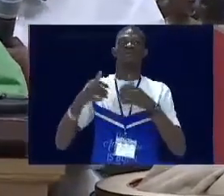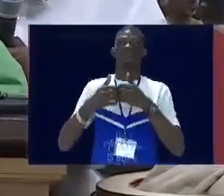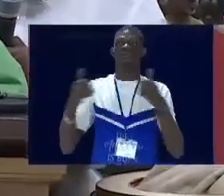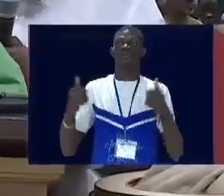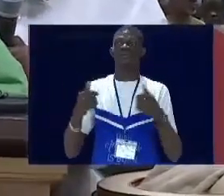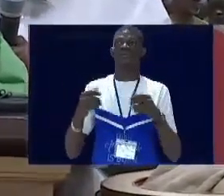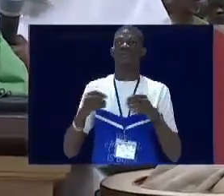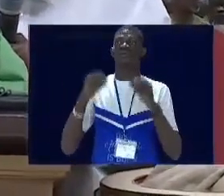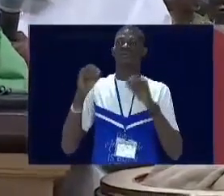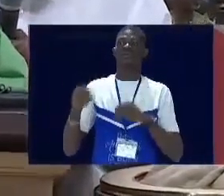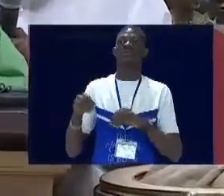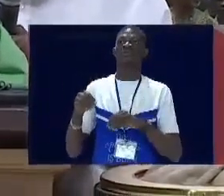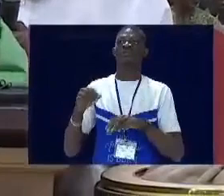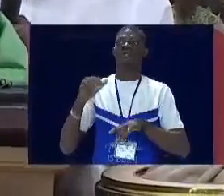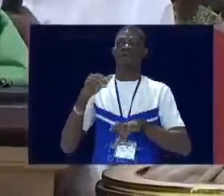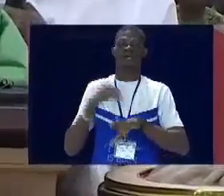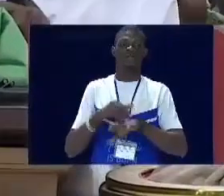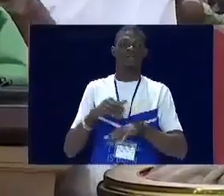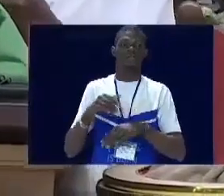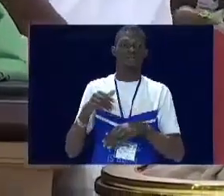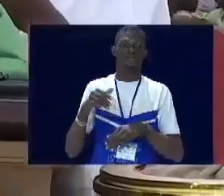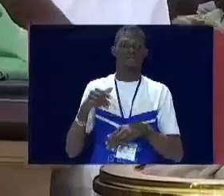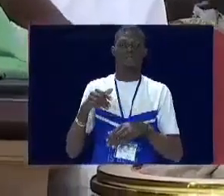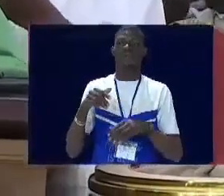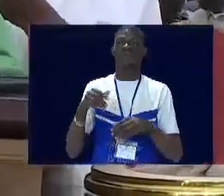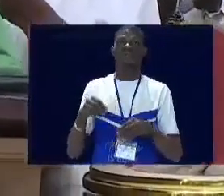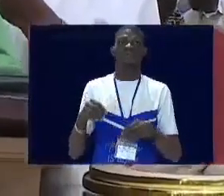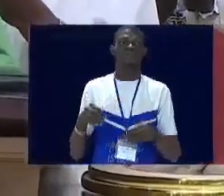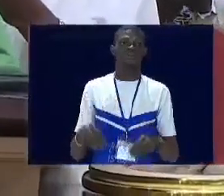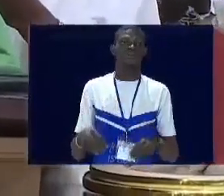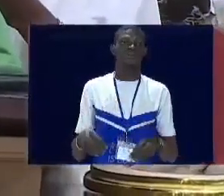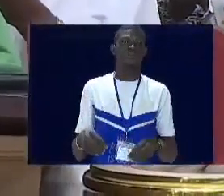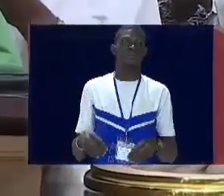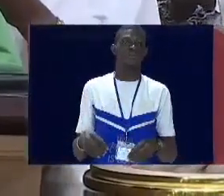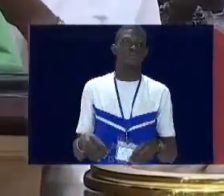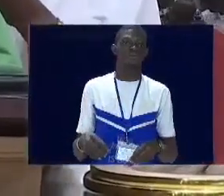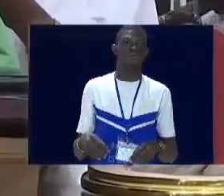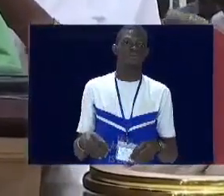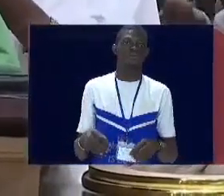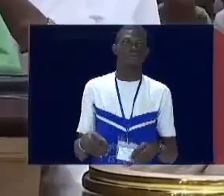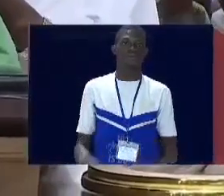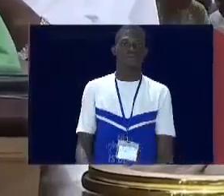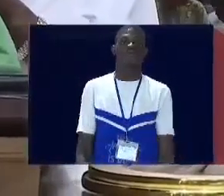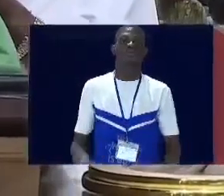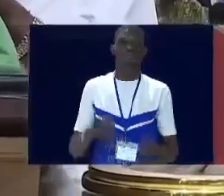put it at your feet now. And